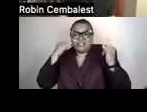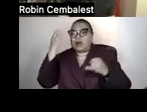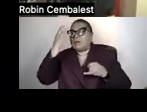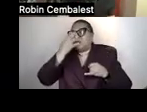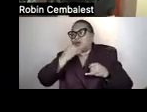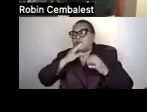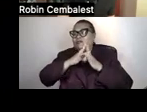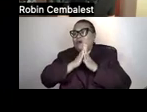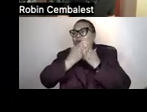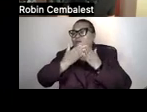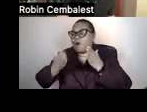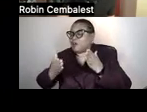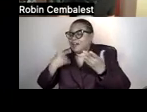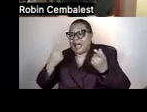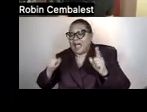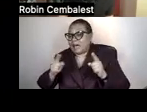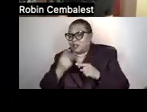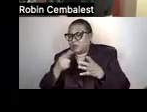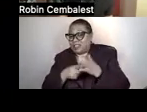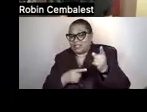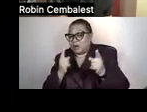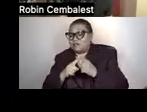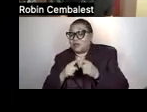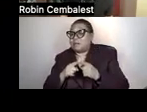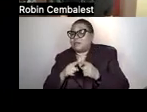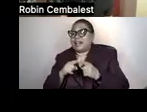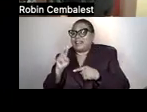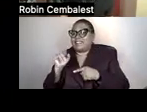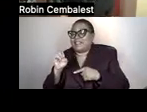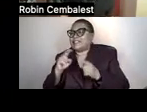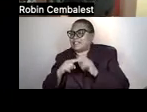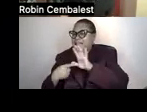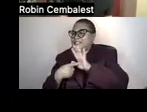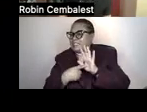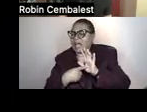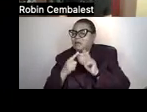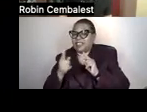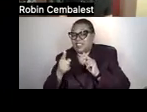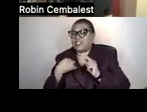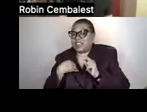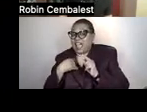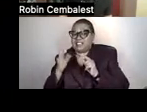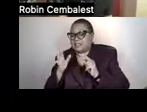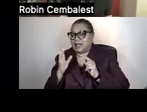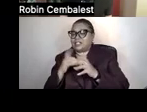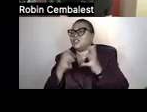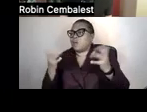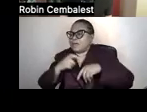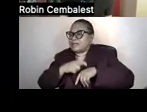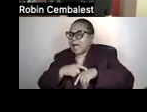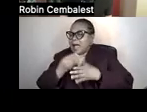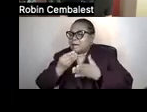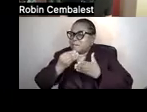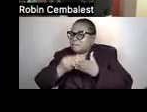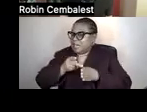fold outs. Like I just happened to use these ones from the Venice Biennale as examples because there they had just so much time and money